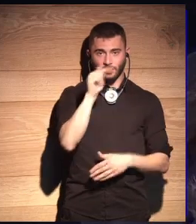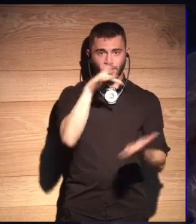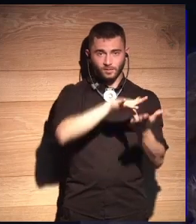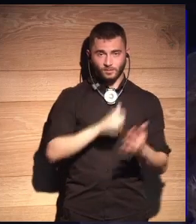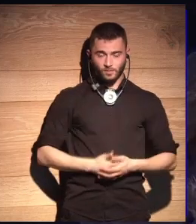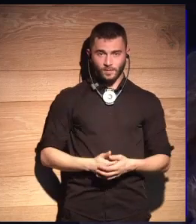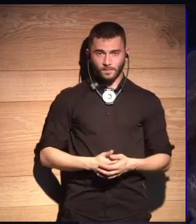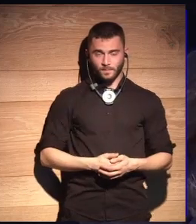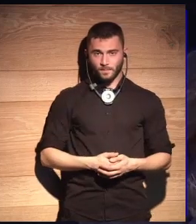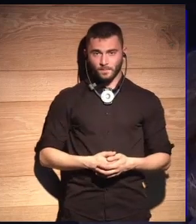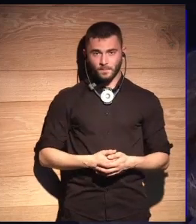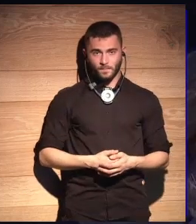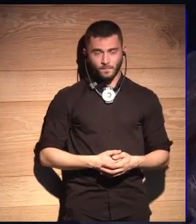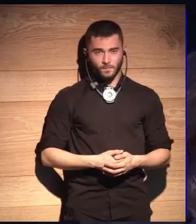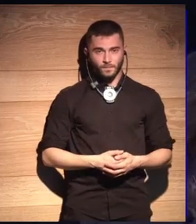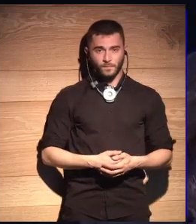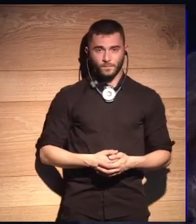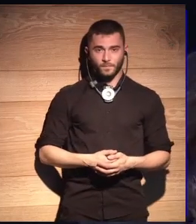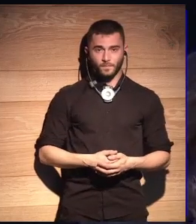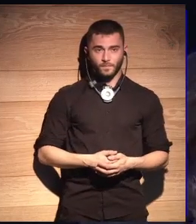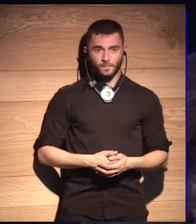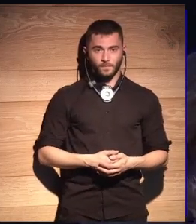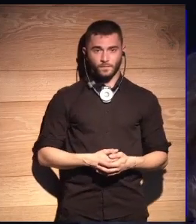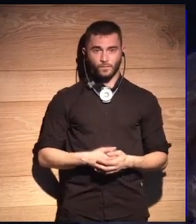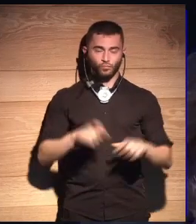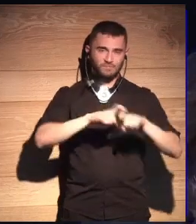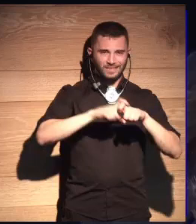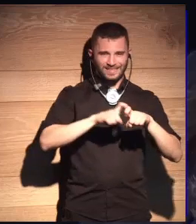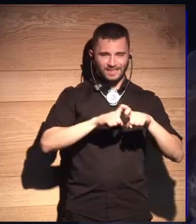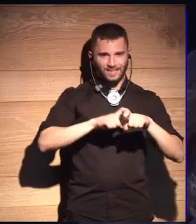a type of mobilization that is around